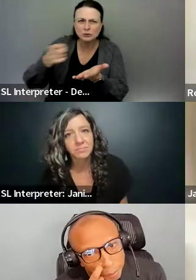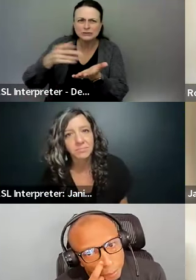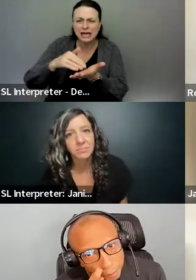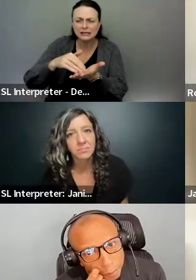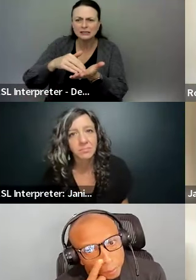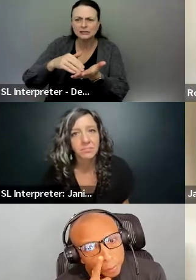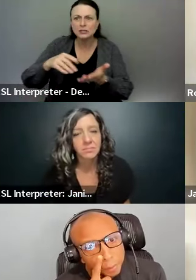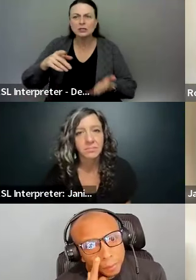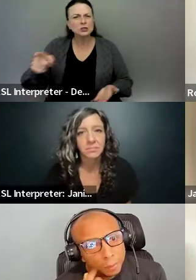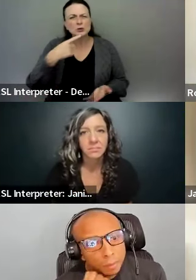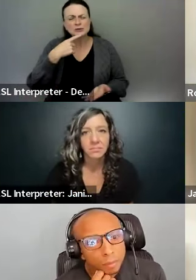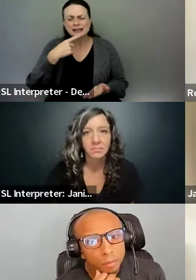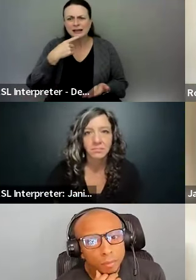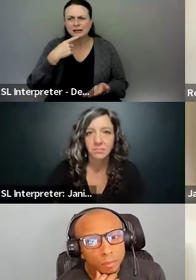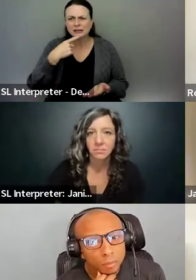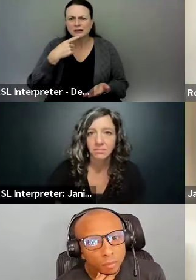Like you said that